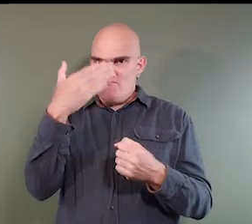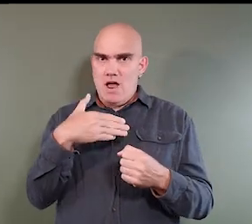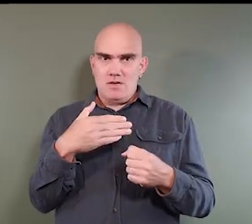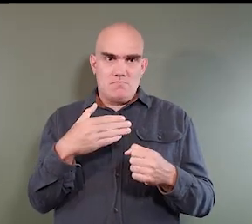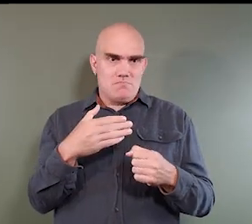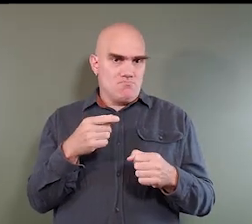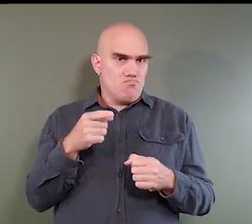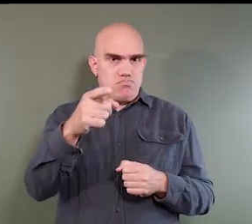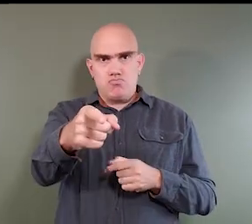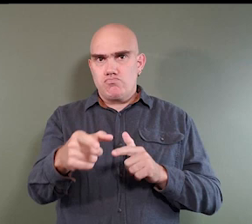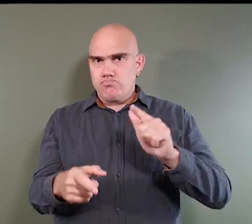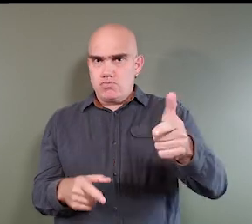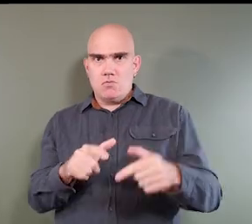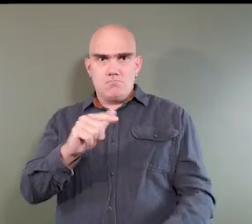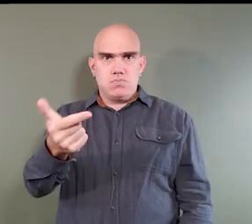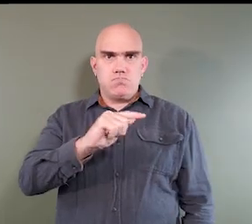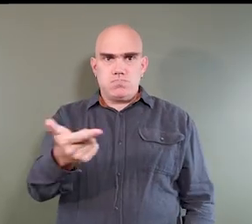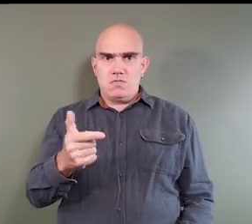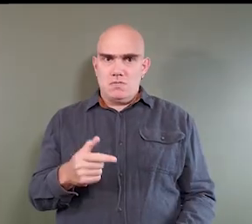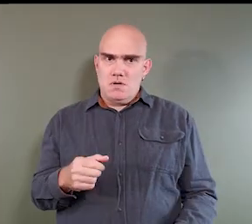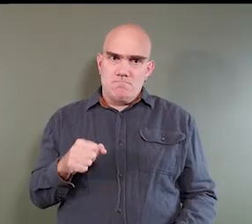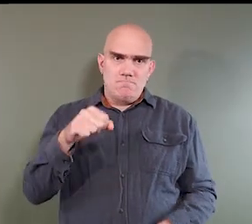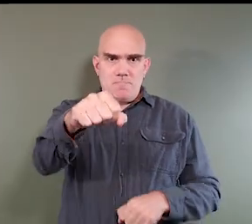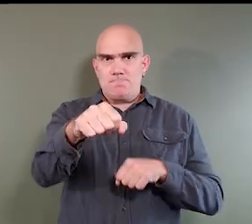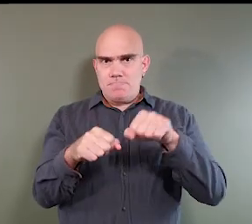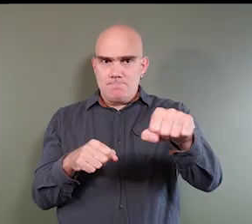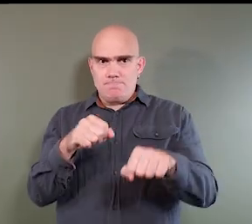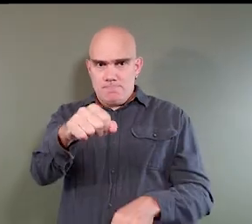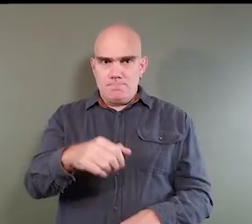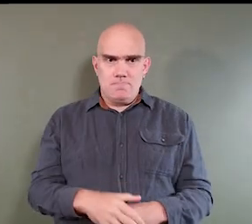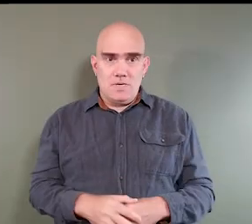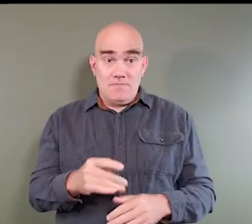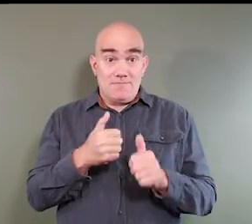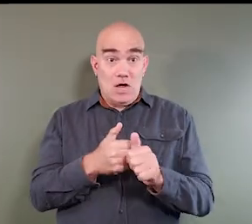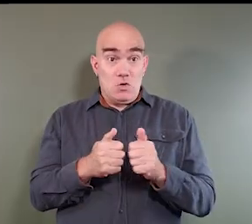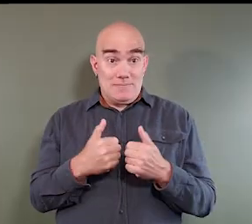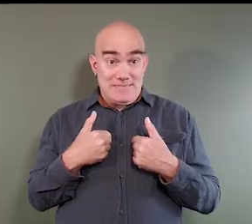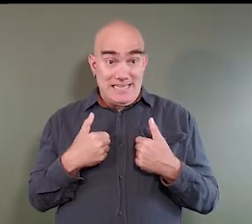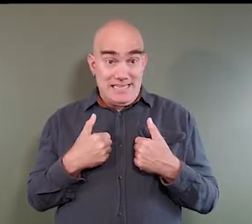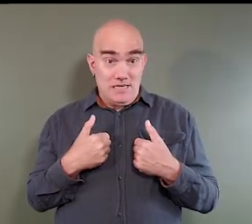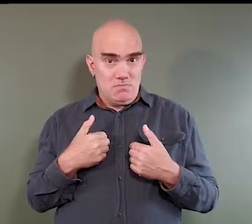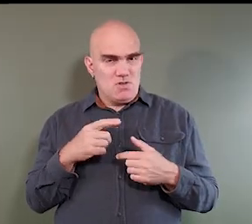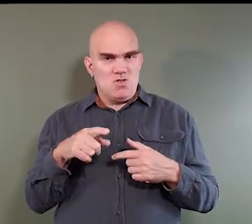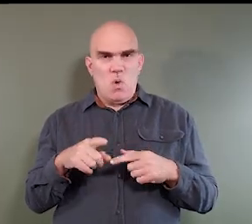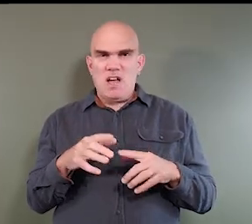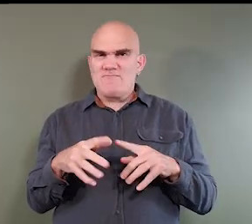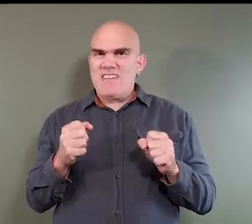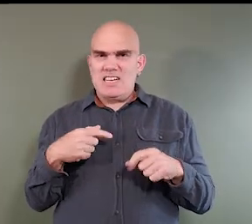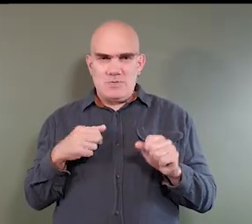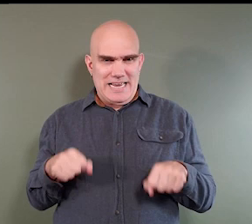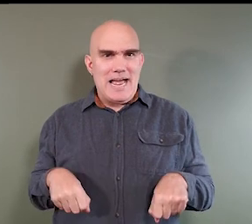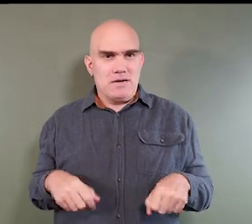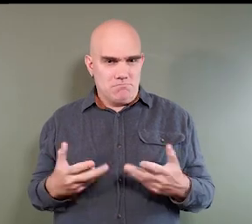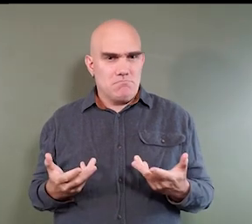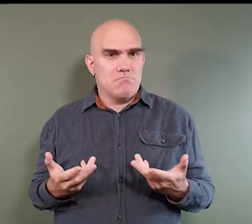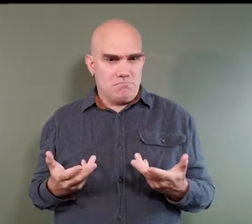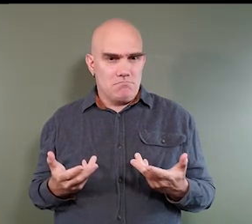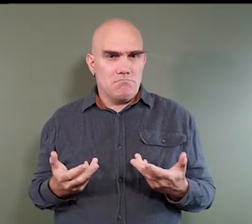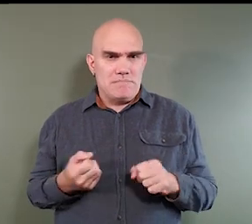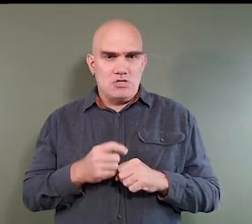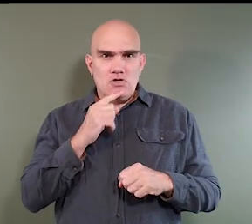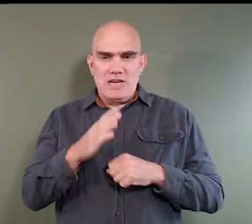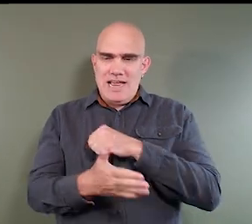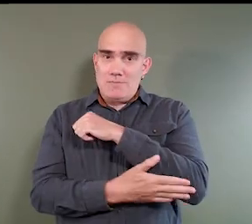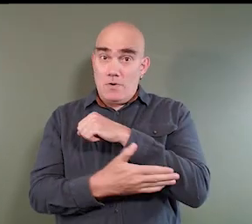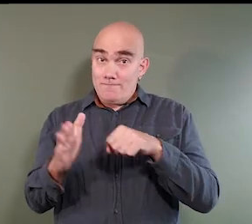in front with those alternating punches. If you're following along with me, we're just going as fast as we can go,